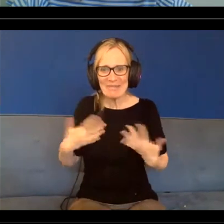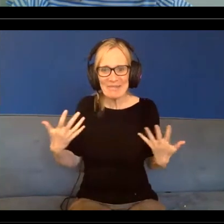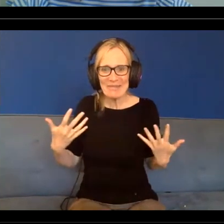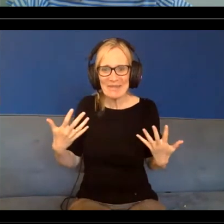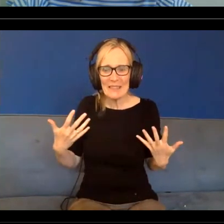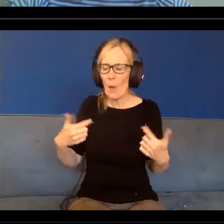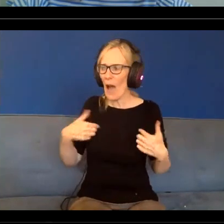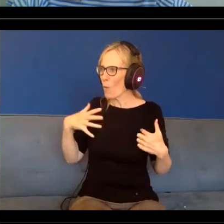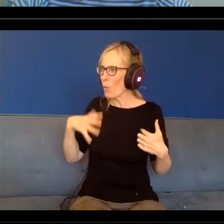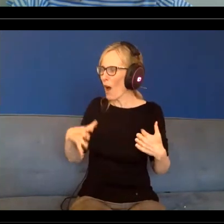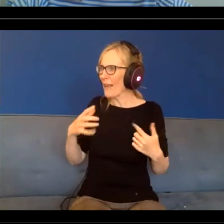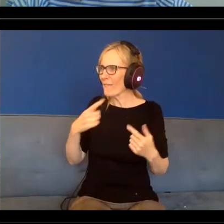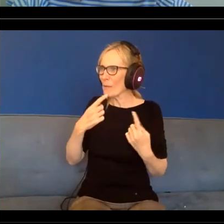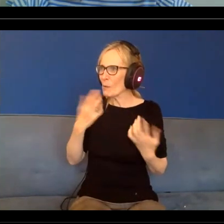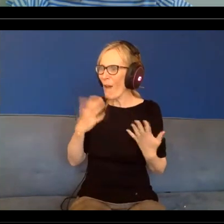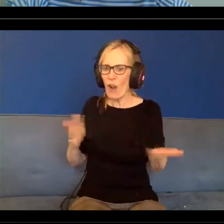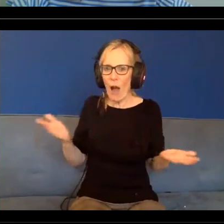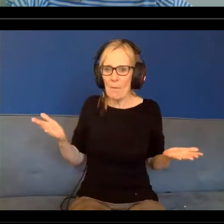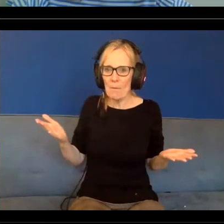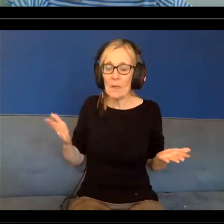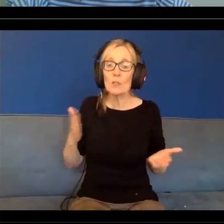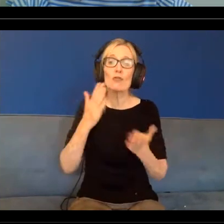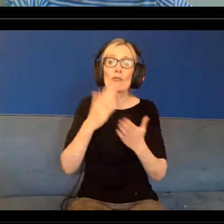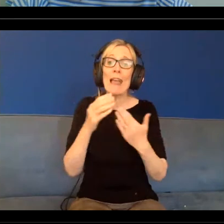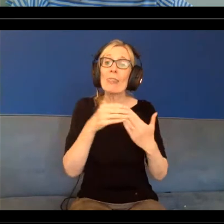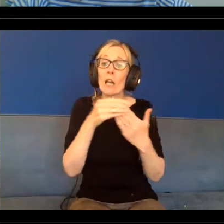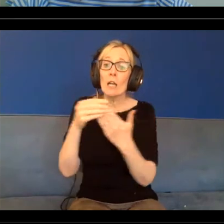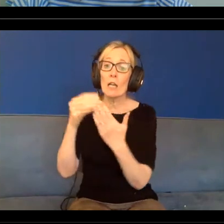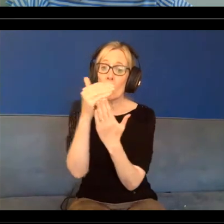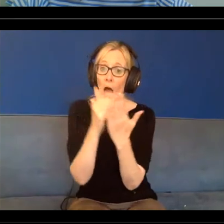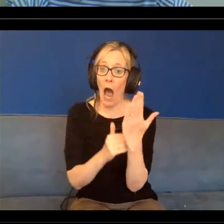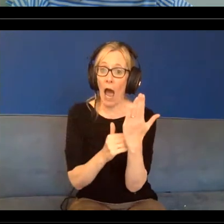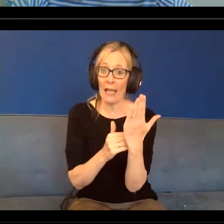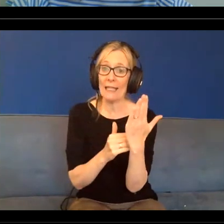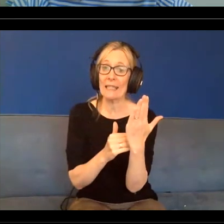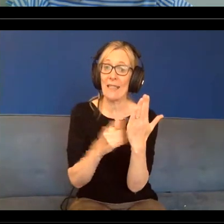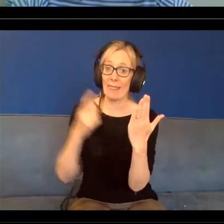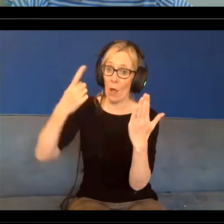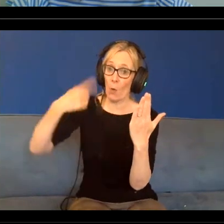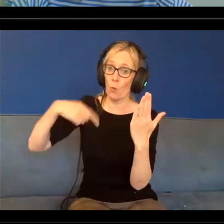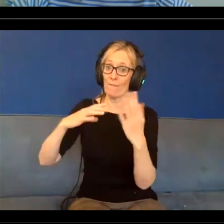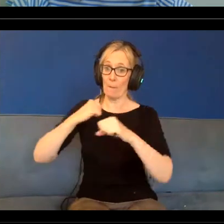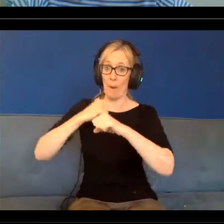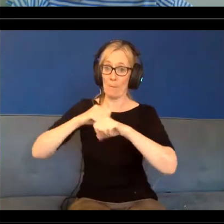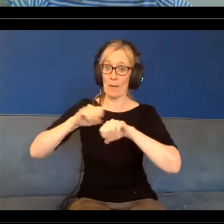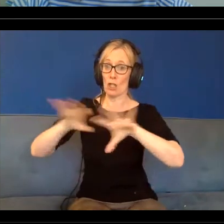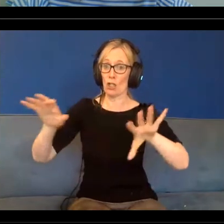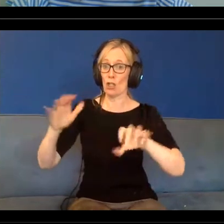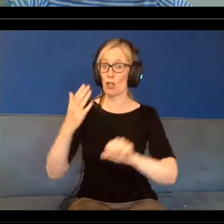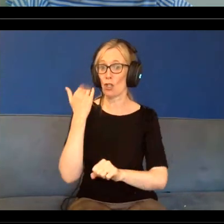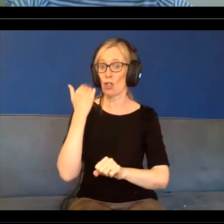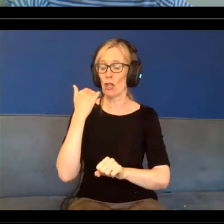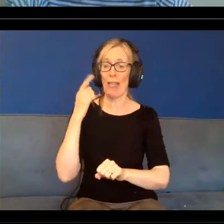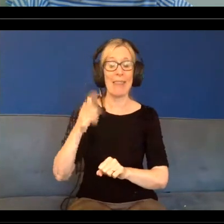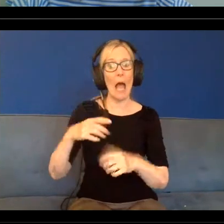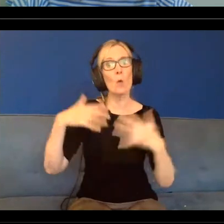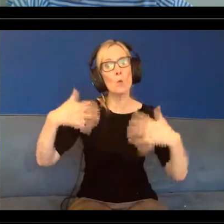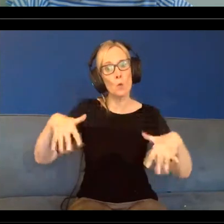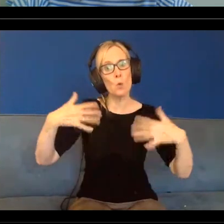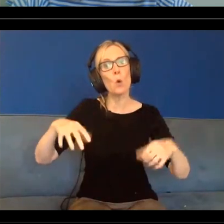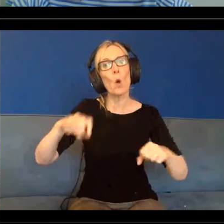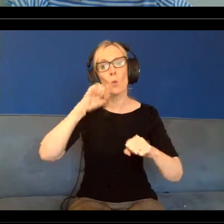the guide to purchasing adapted musical instruments that the consortium has just put out, really a landmark publication to help bridge